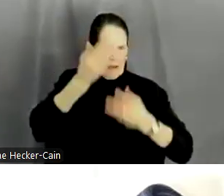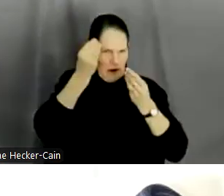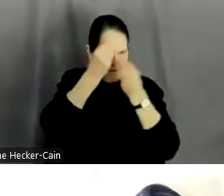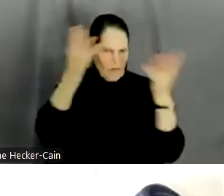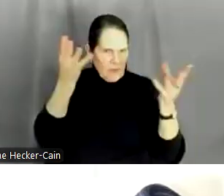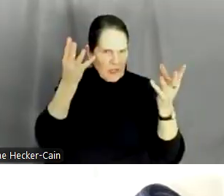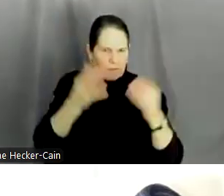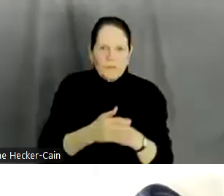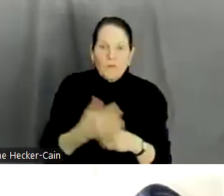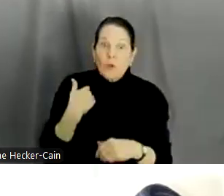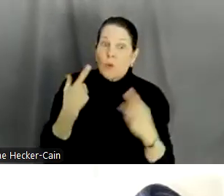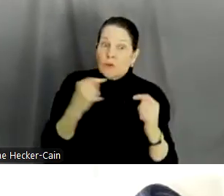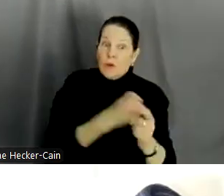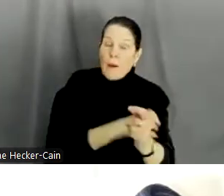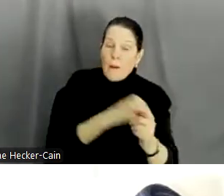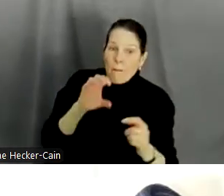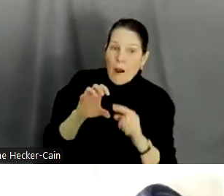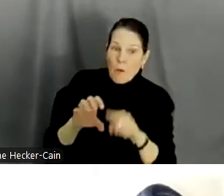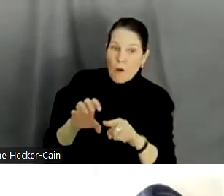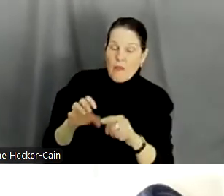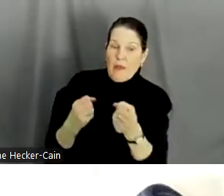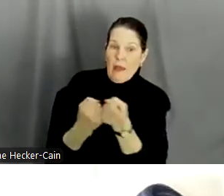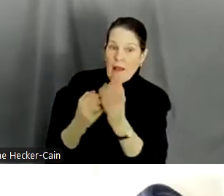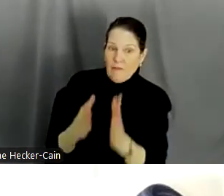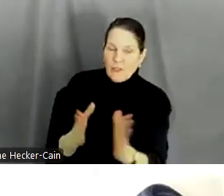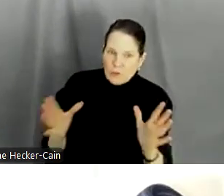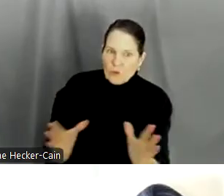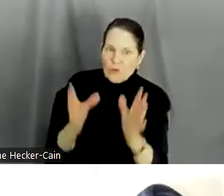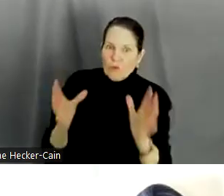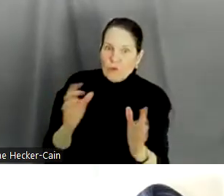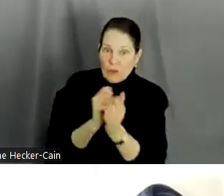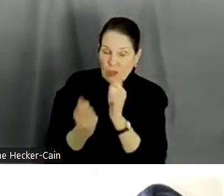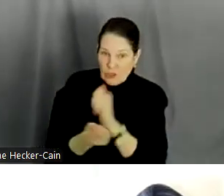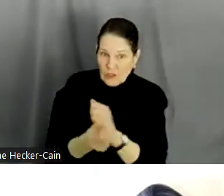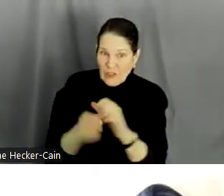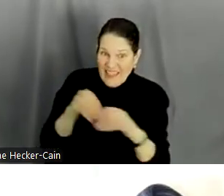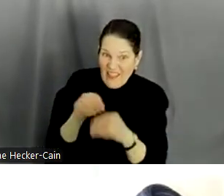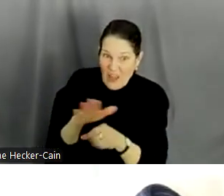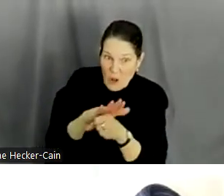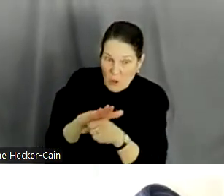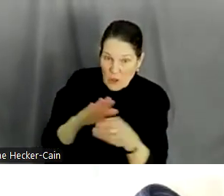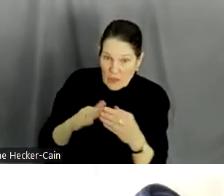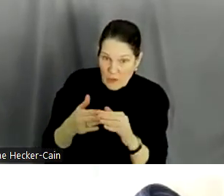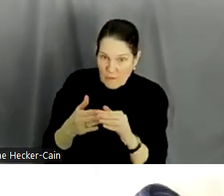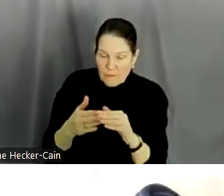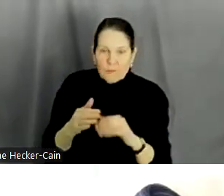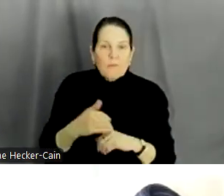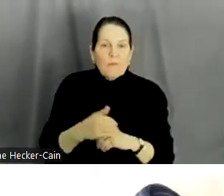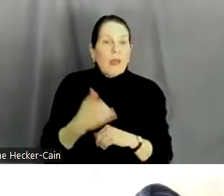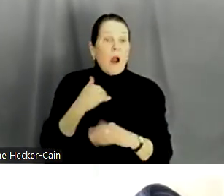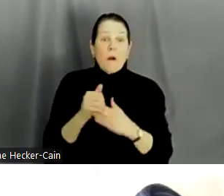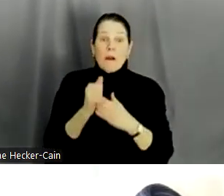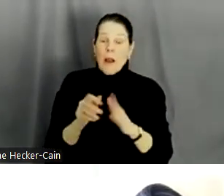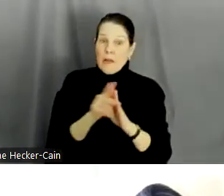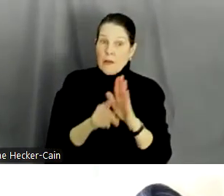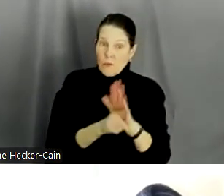to empower disability advocates to drive change within their communities. Our guiding principle is about us